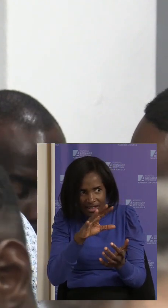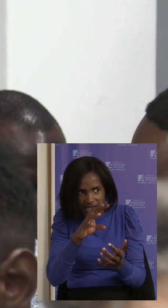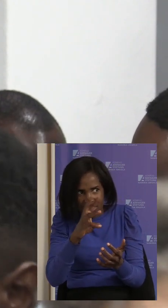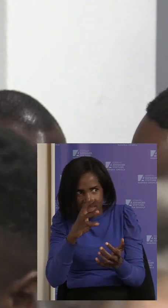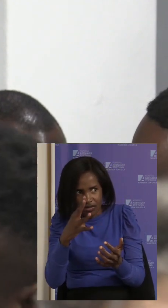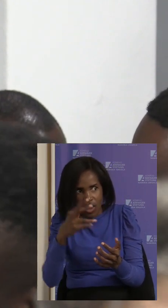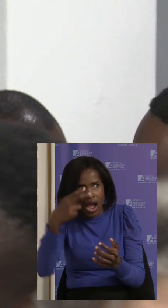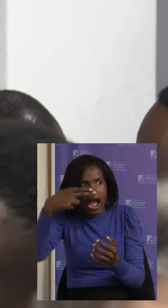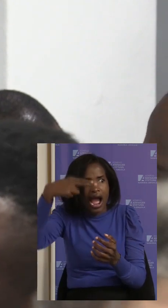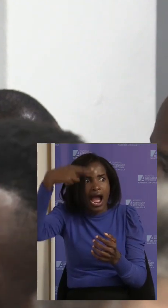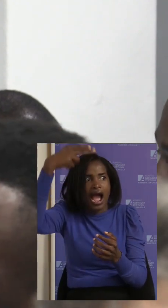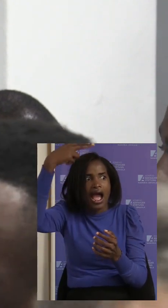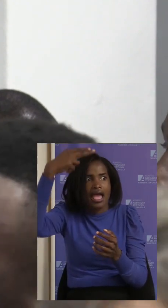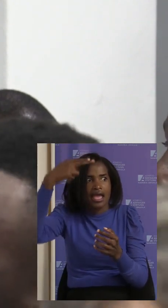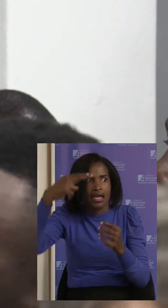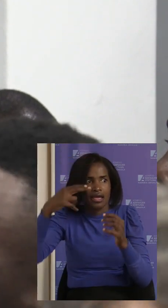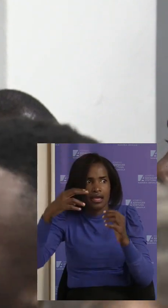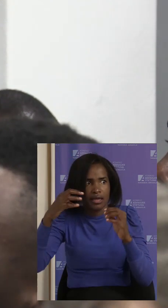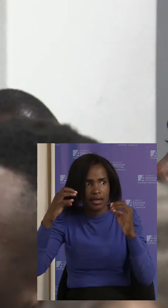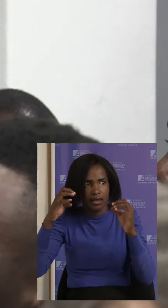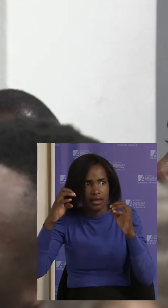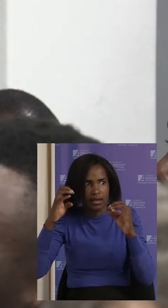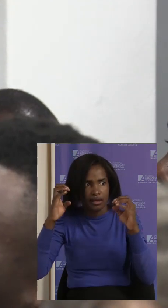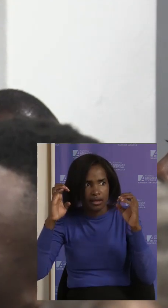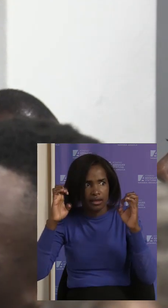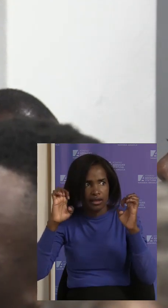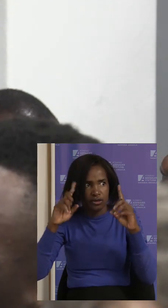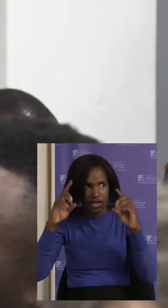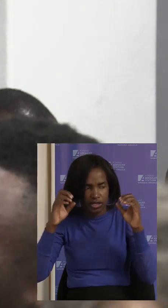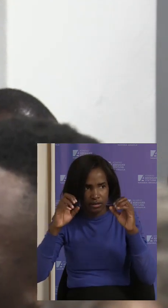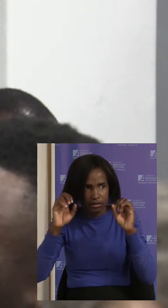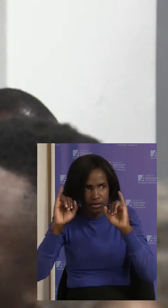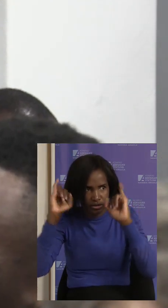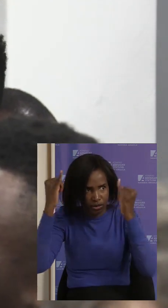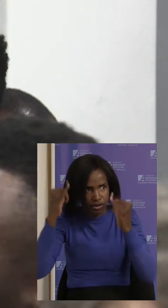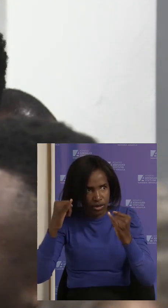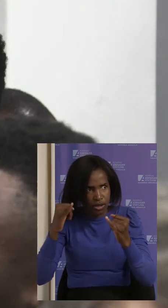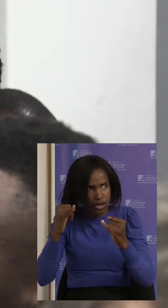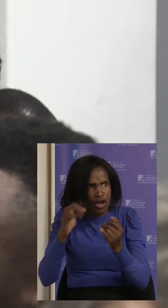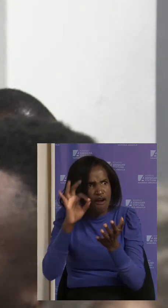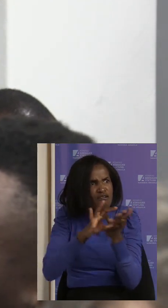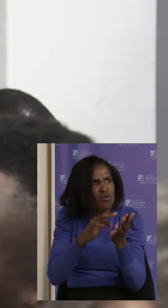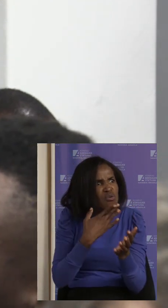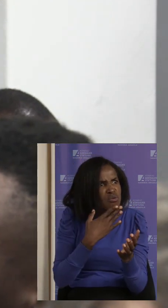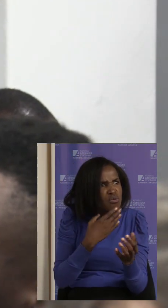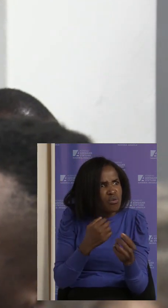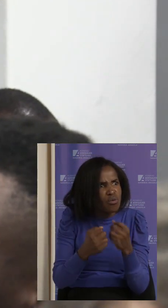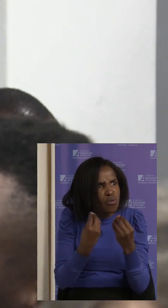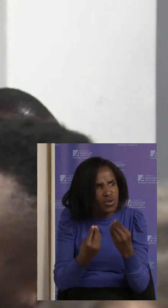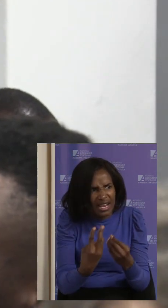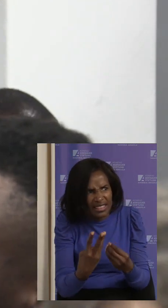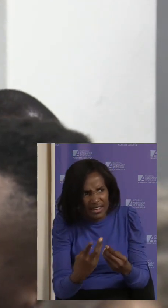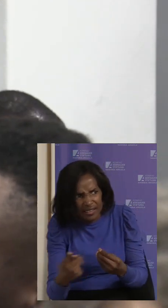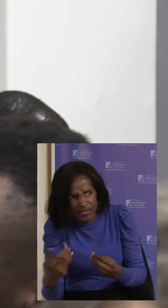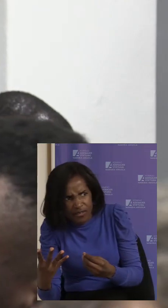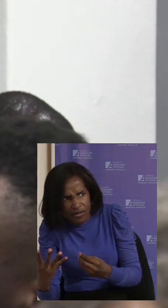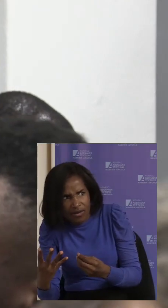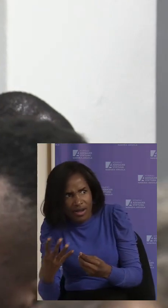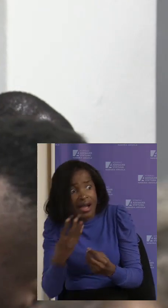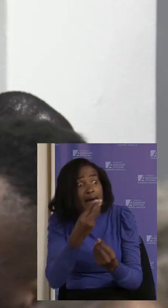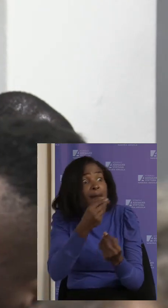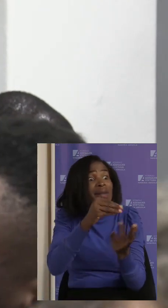$56,564 at a higher tertiary level. But the truth is, who are the voters? Is it the ECE children who are 3 or 4? So NASFAV money,